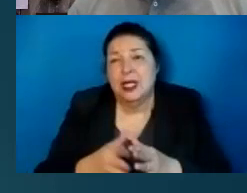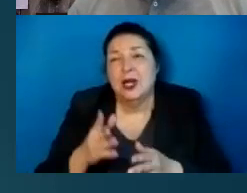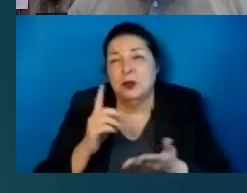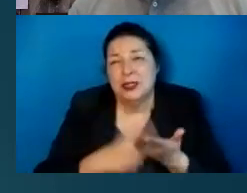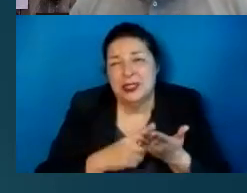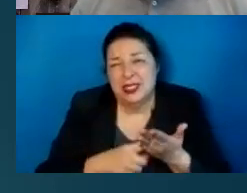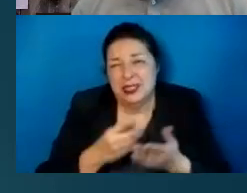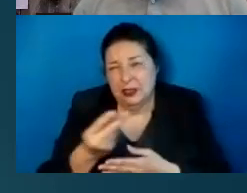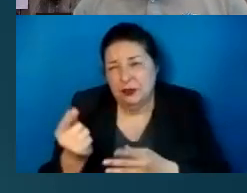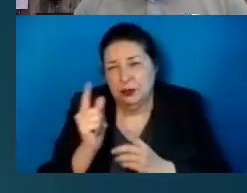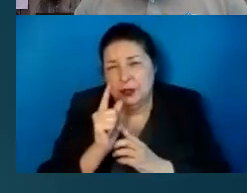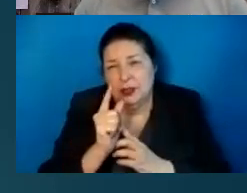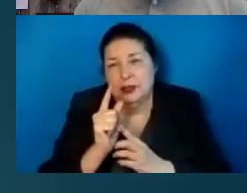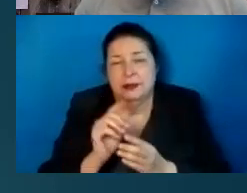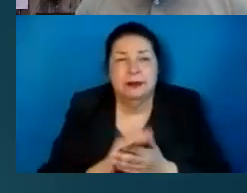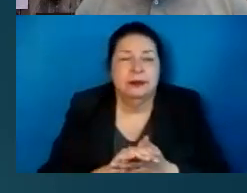minutes.